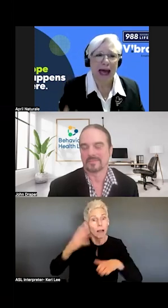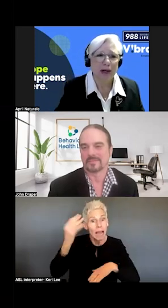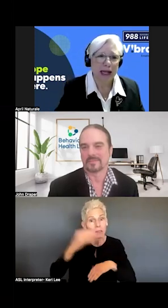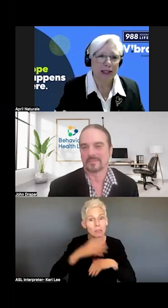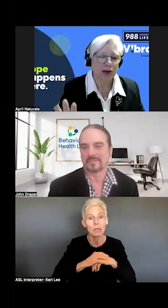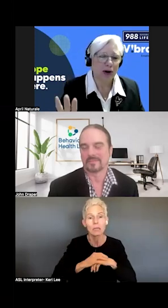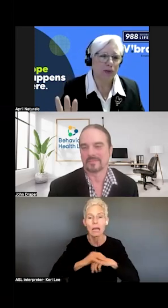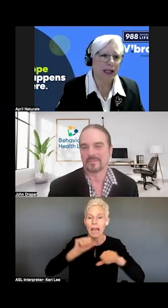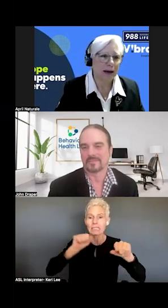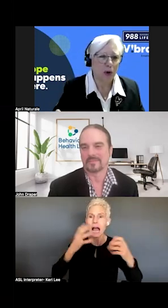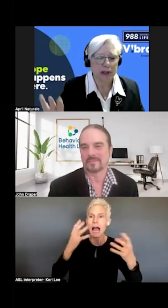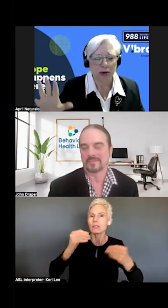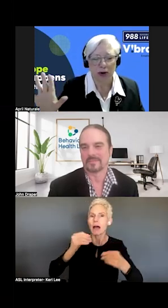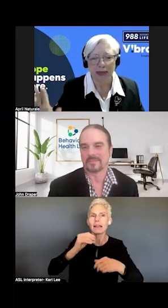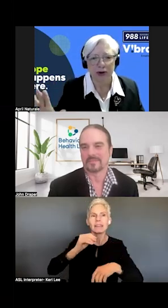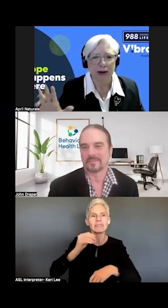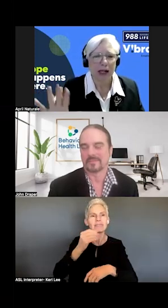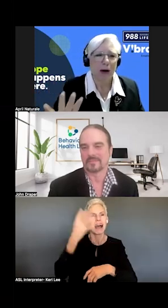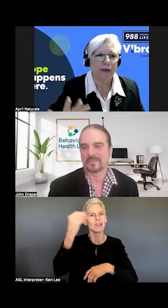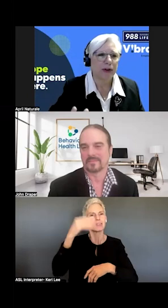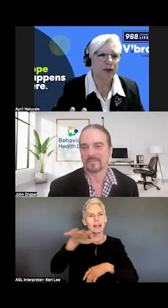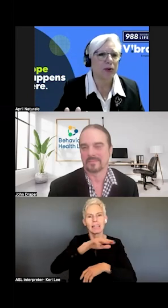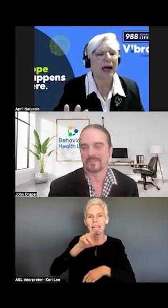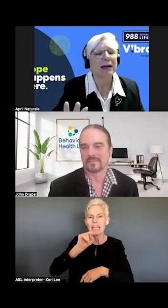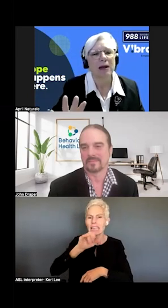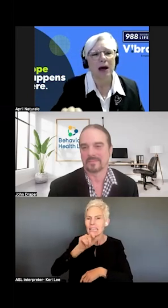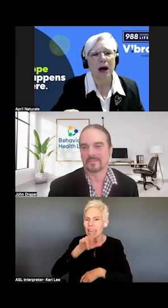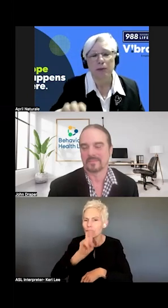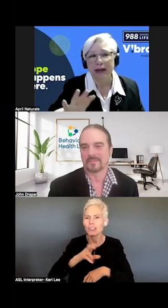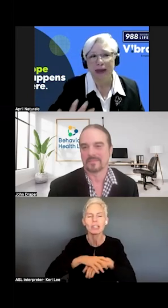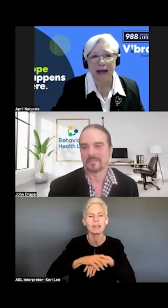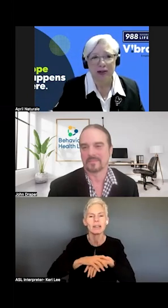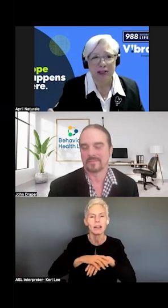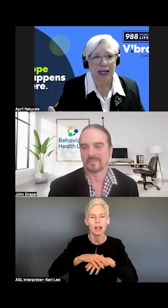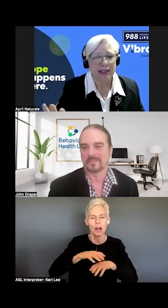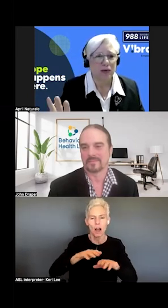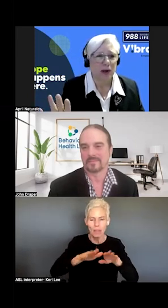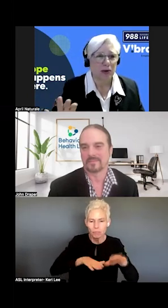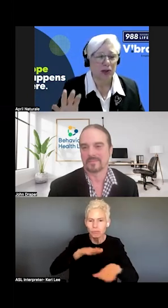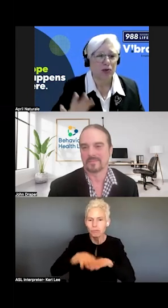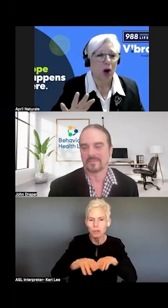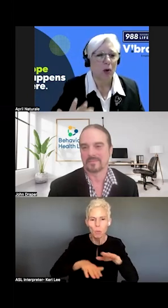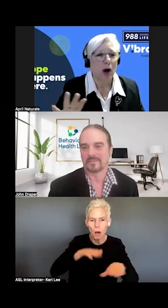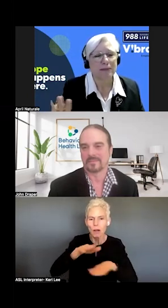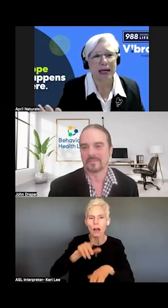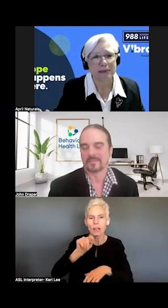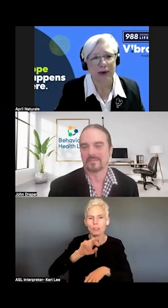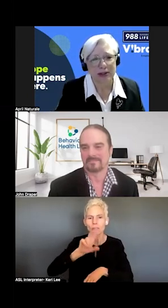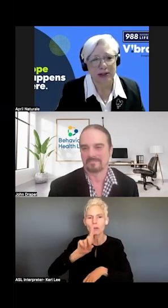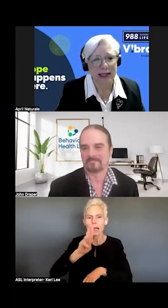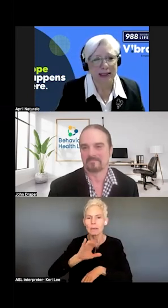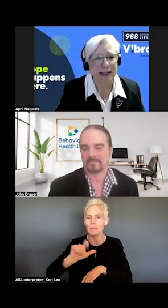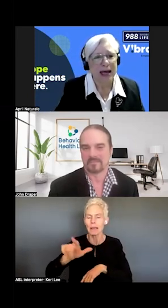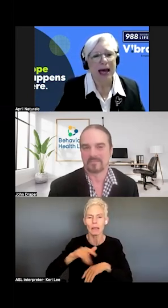being out in nature are really important, or on the treadmill, however you do that. Breathing exercises, one of those do no harm types